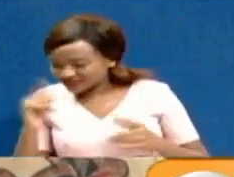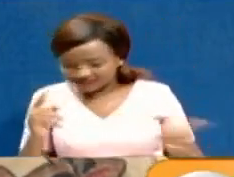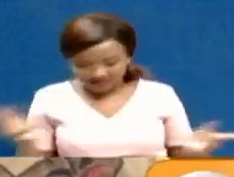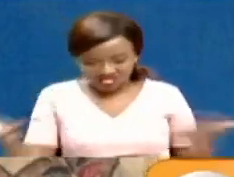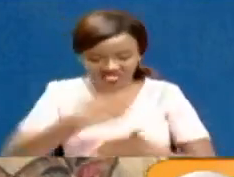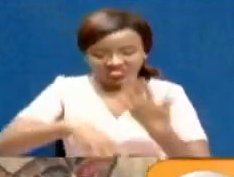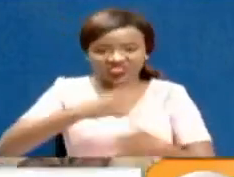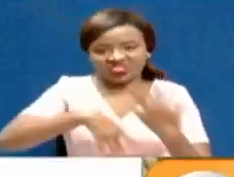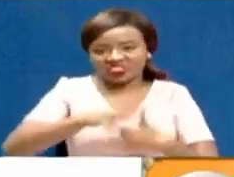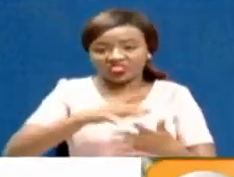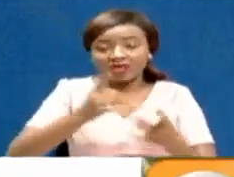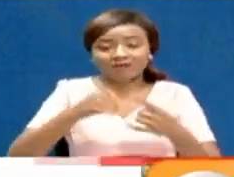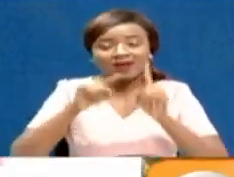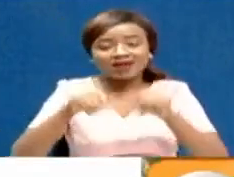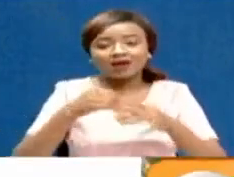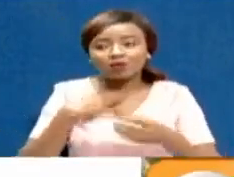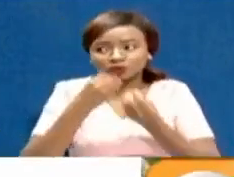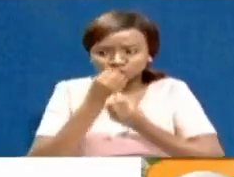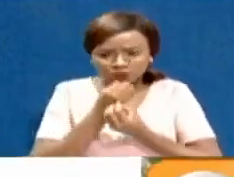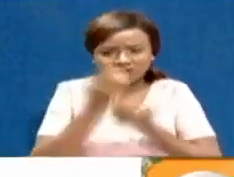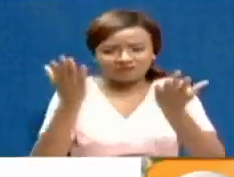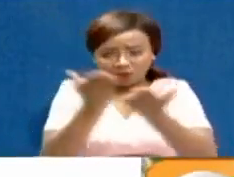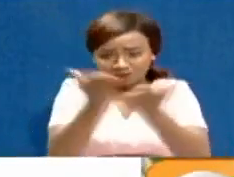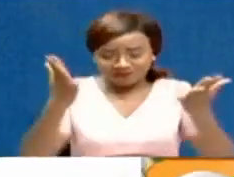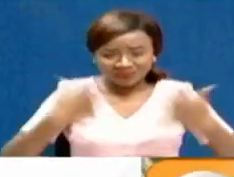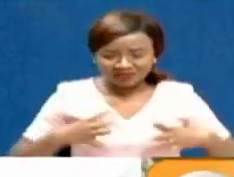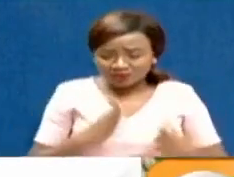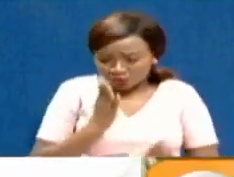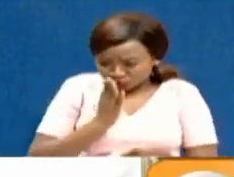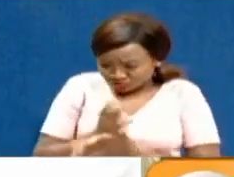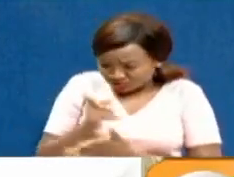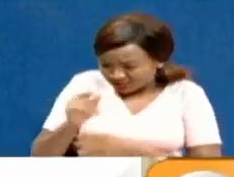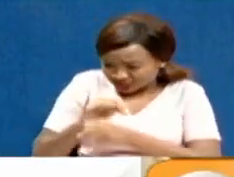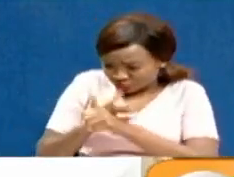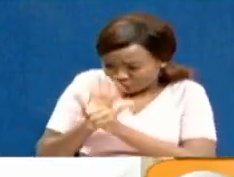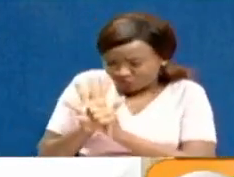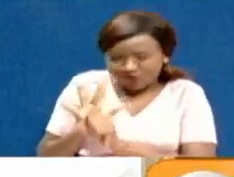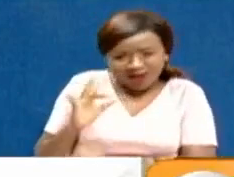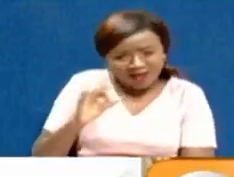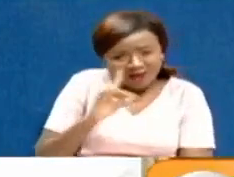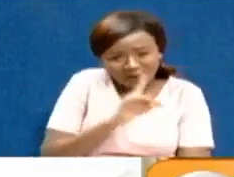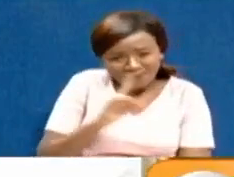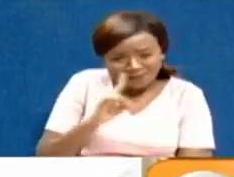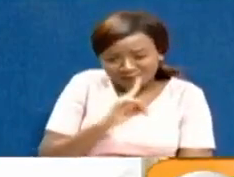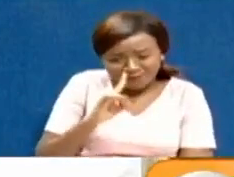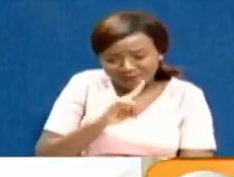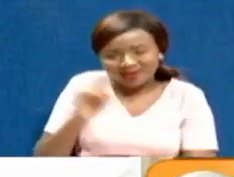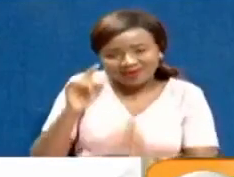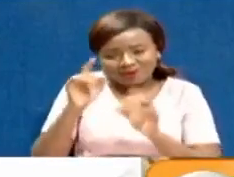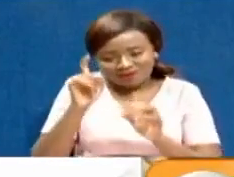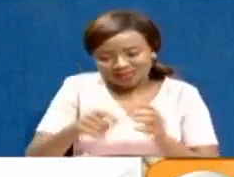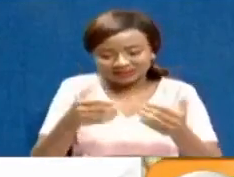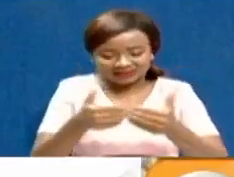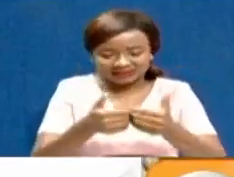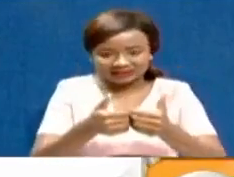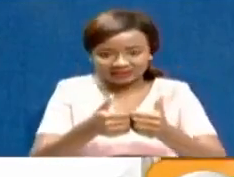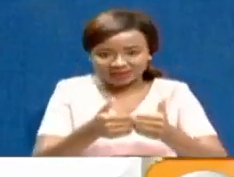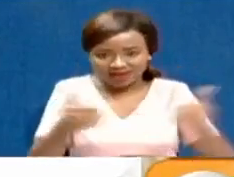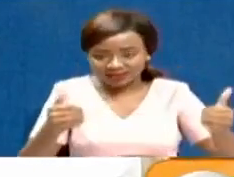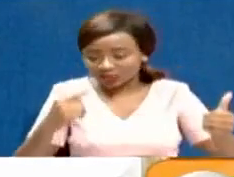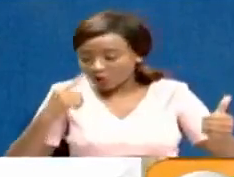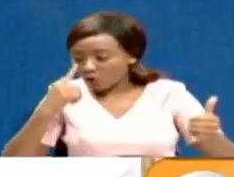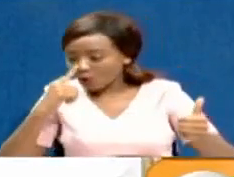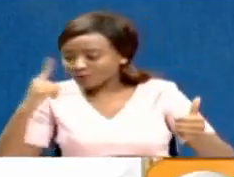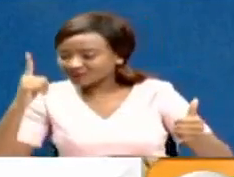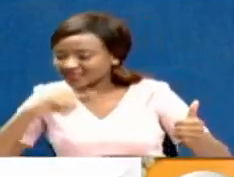authority is to tell the citizen these are highly infectious. They must separate domestic waste